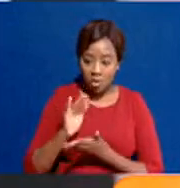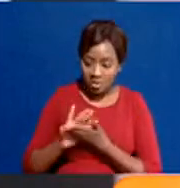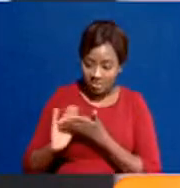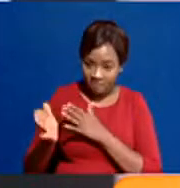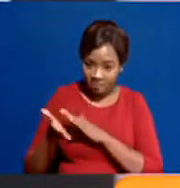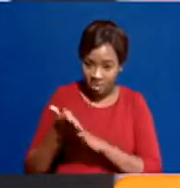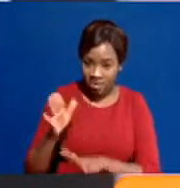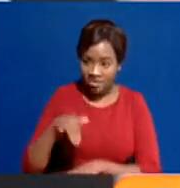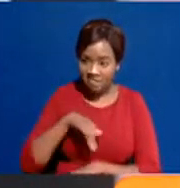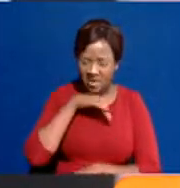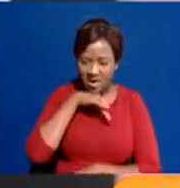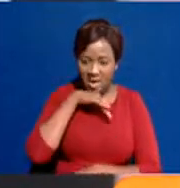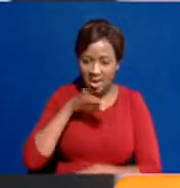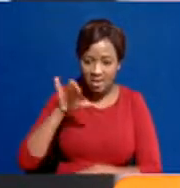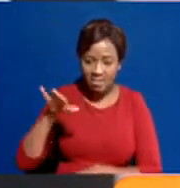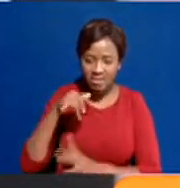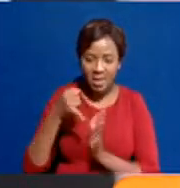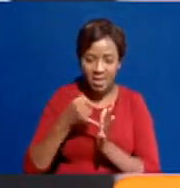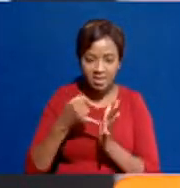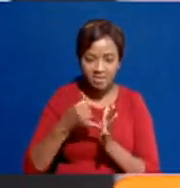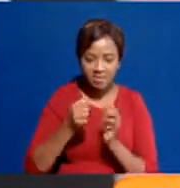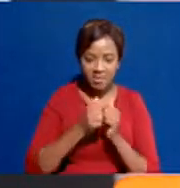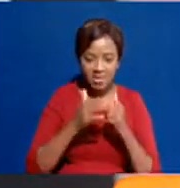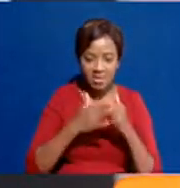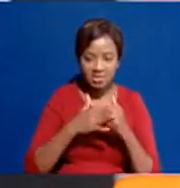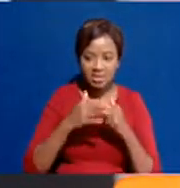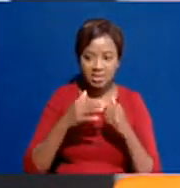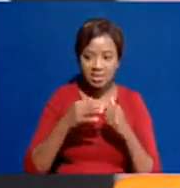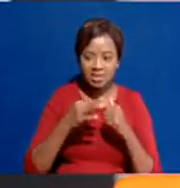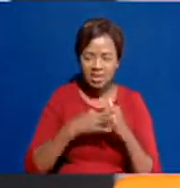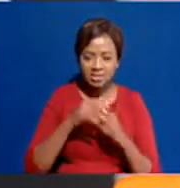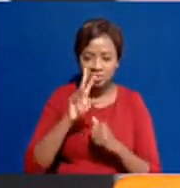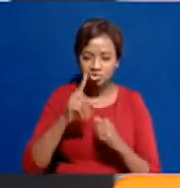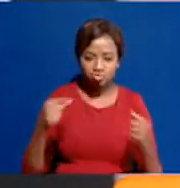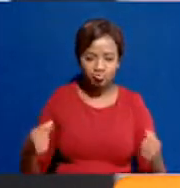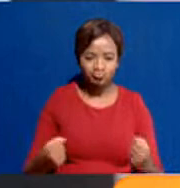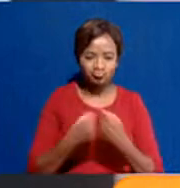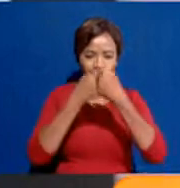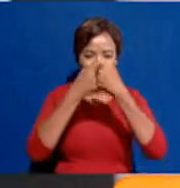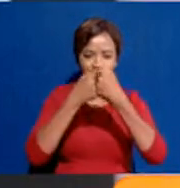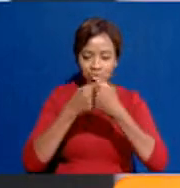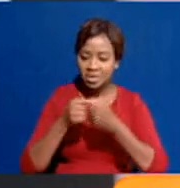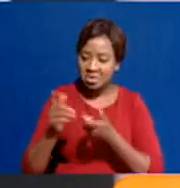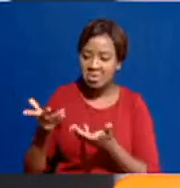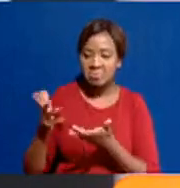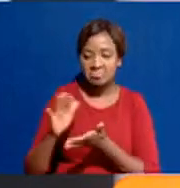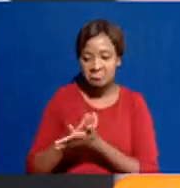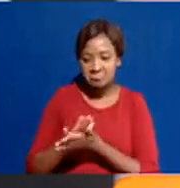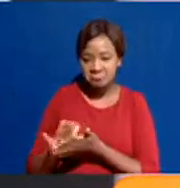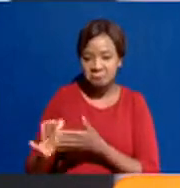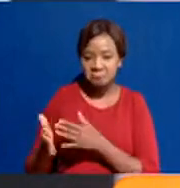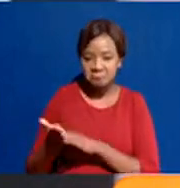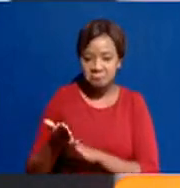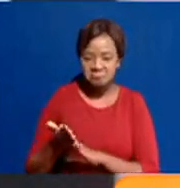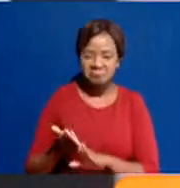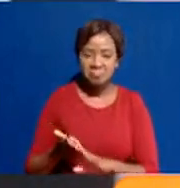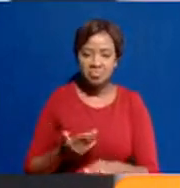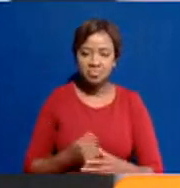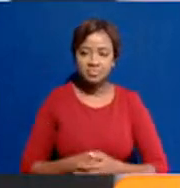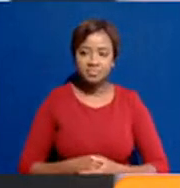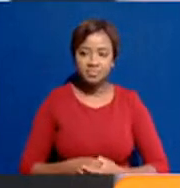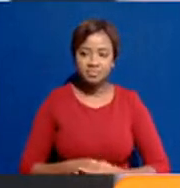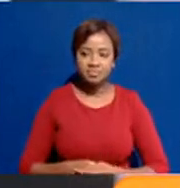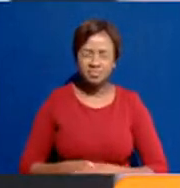for his involvement in the 1982 coup and even appointed a minister for energy, as Gituku was telling us, and there was that handshake and